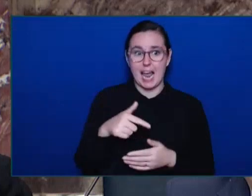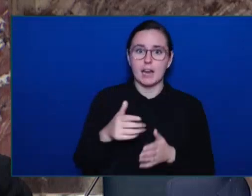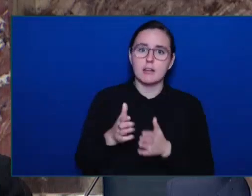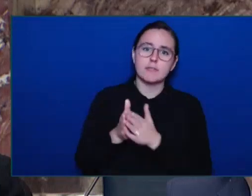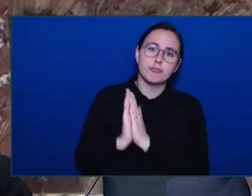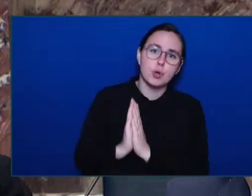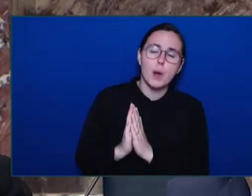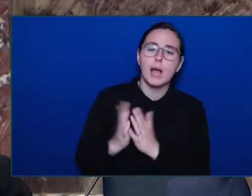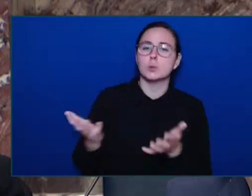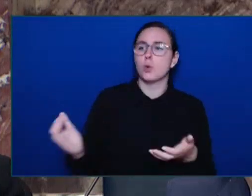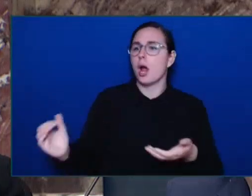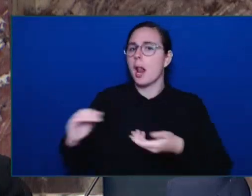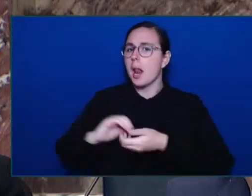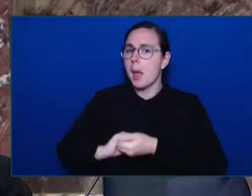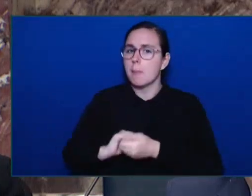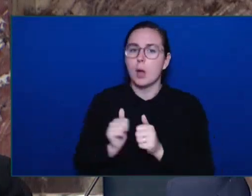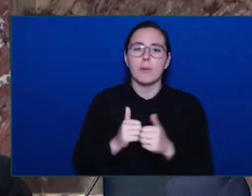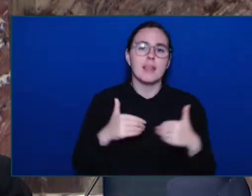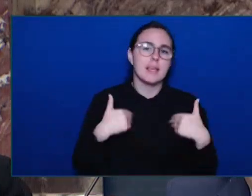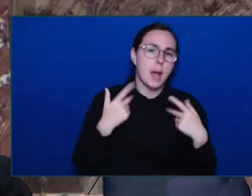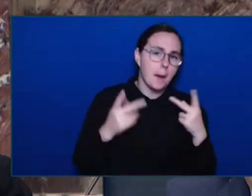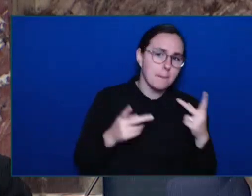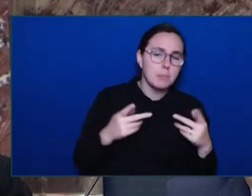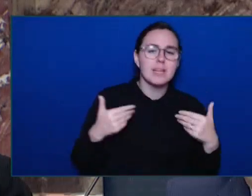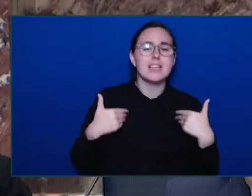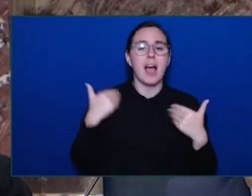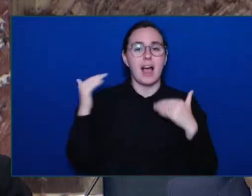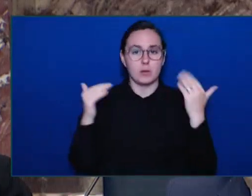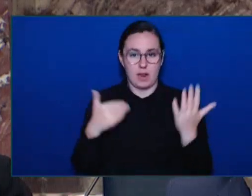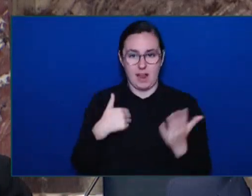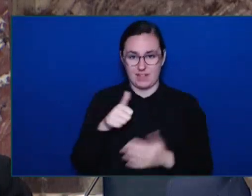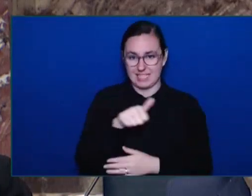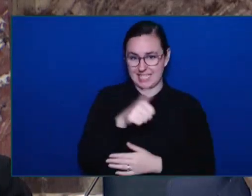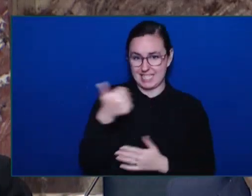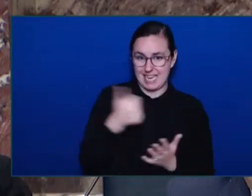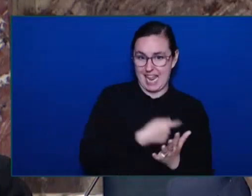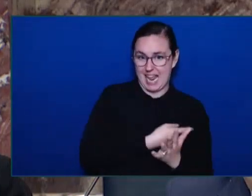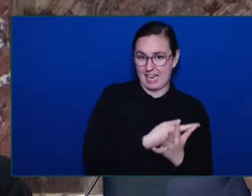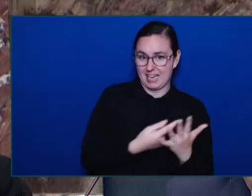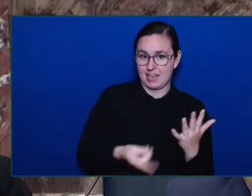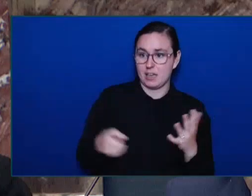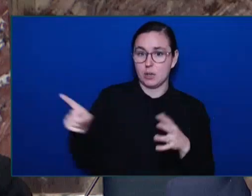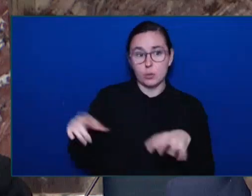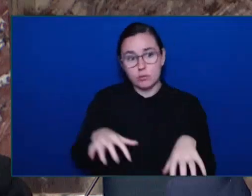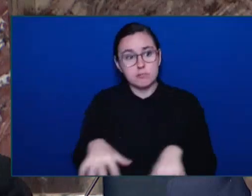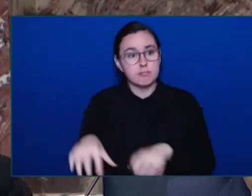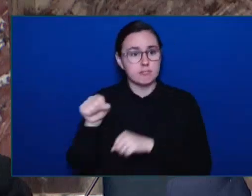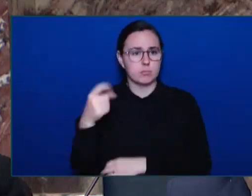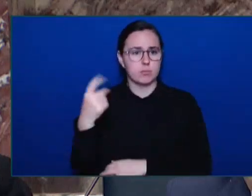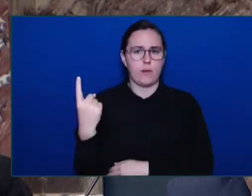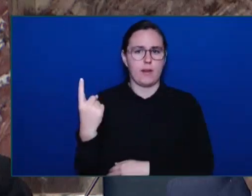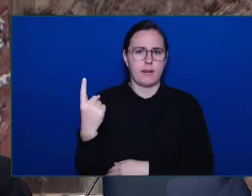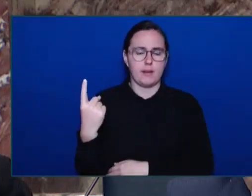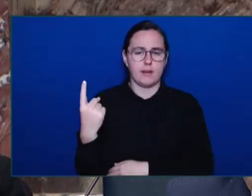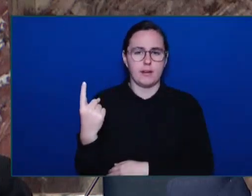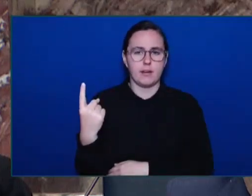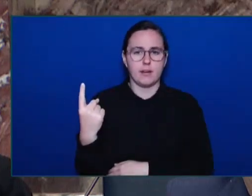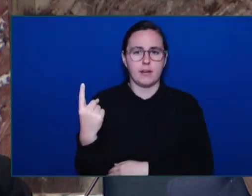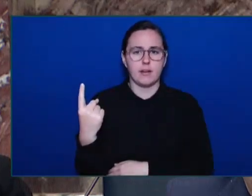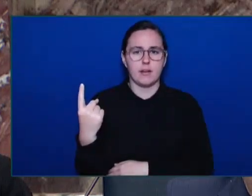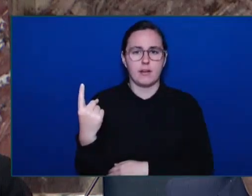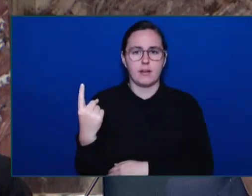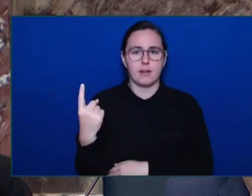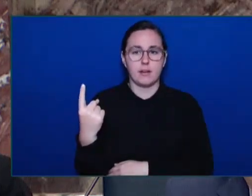one has been completed. Most alarmingly, and the Minister talks about the work with the Aboriginal